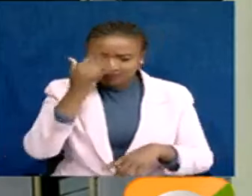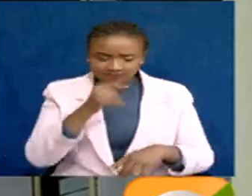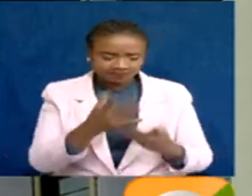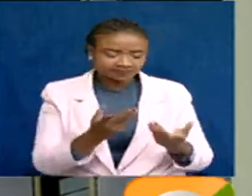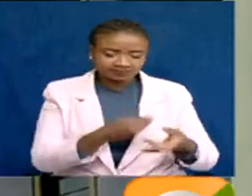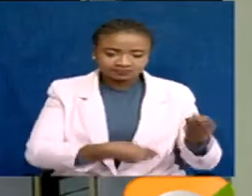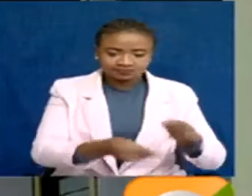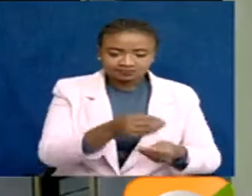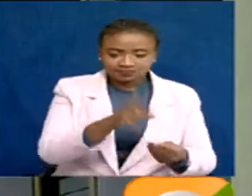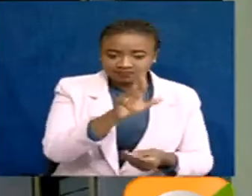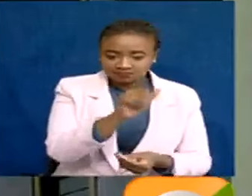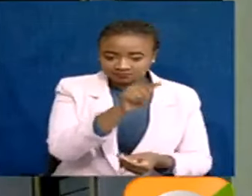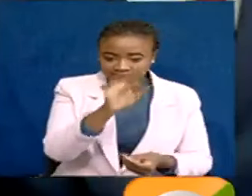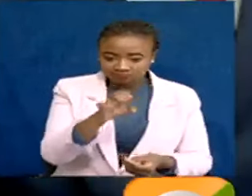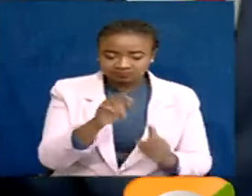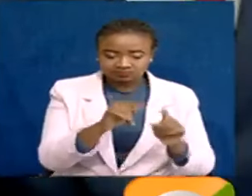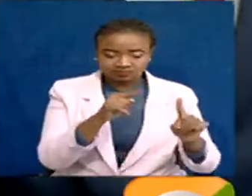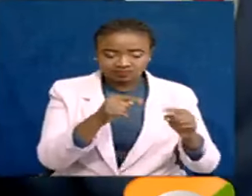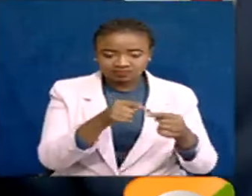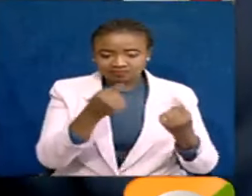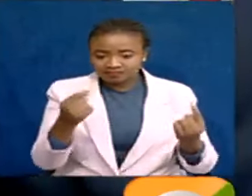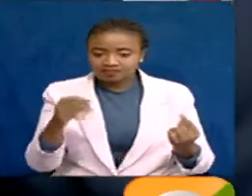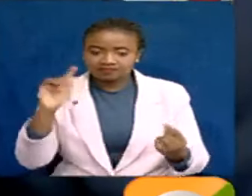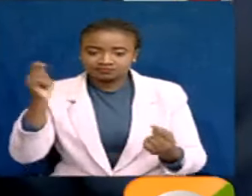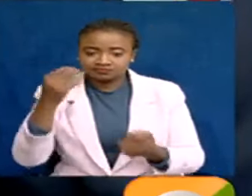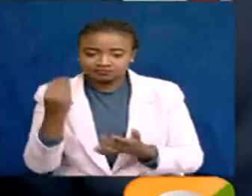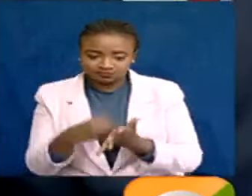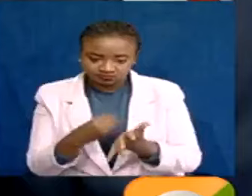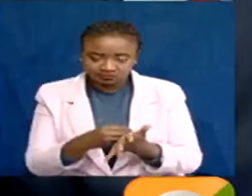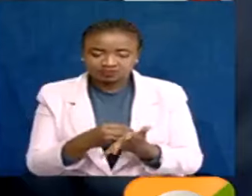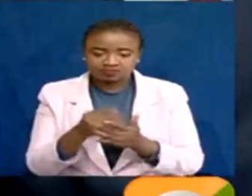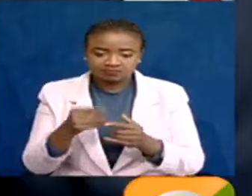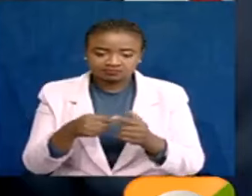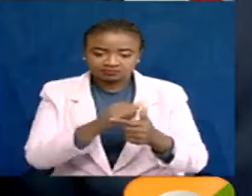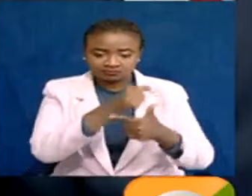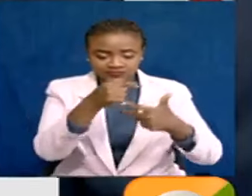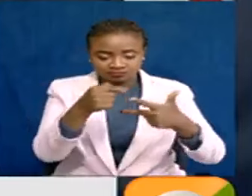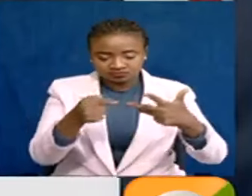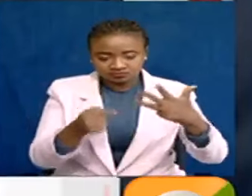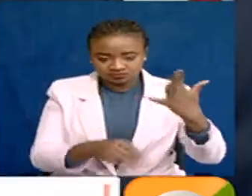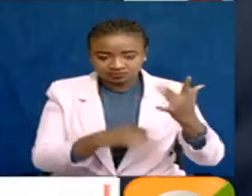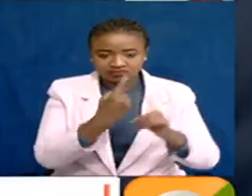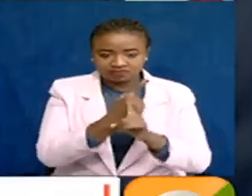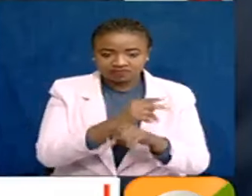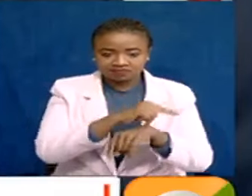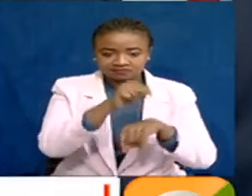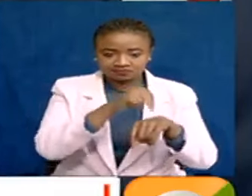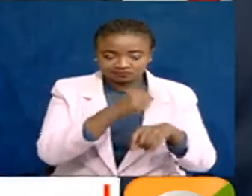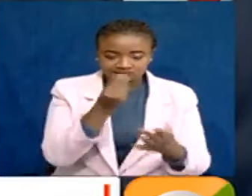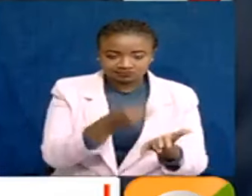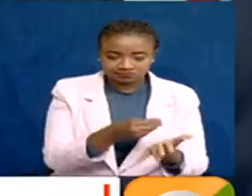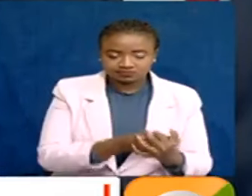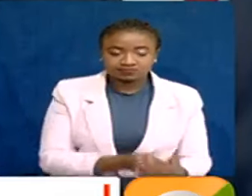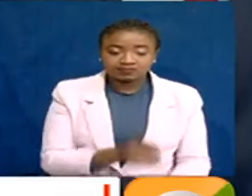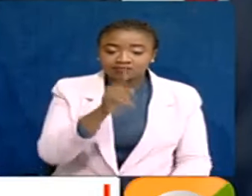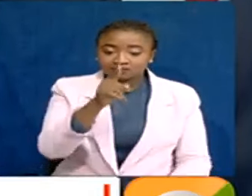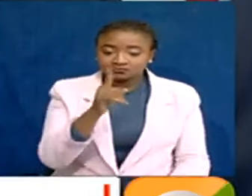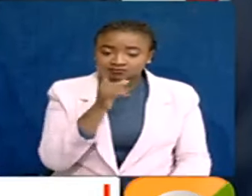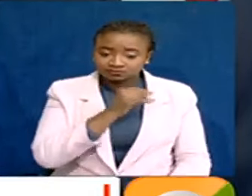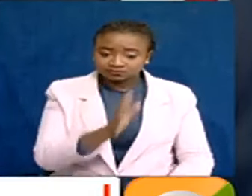Kenyan shilling against other currencies. Have you satisfied yourself that on that date, this is was how much was